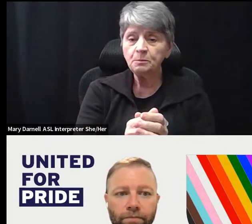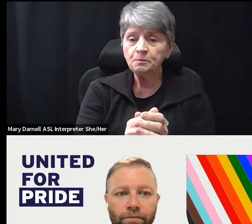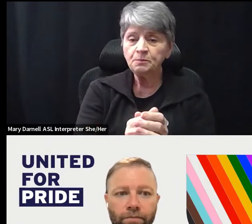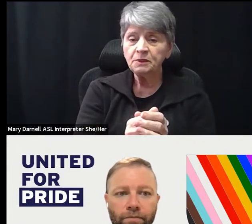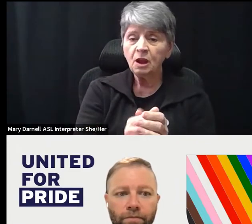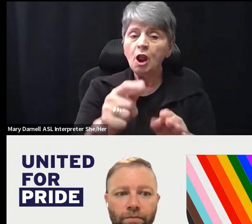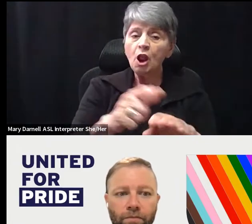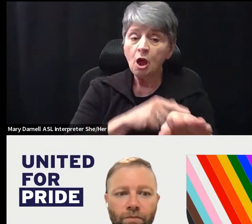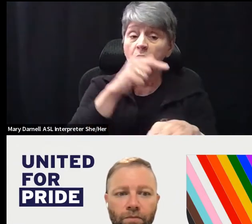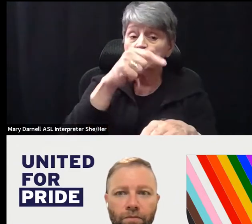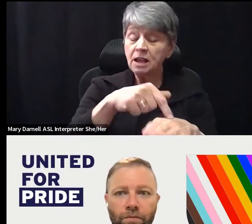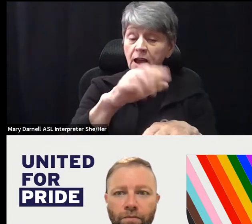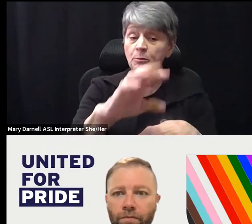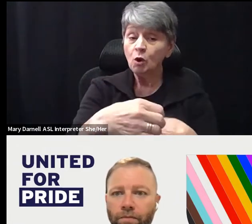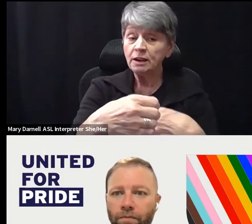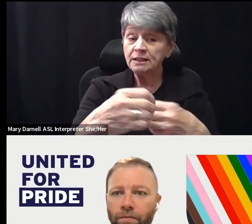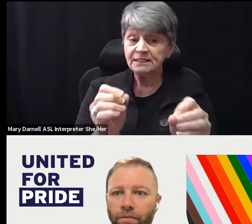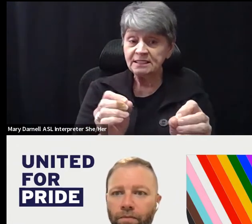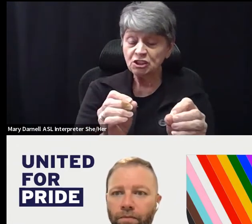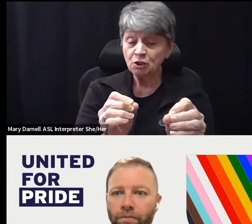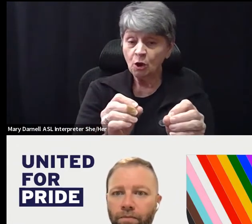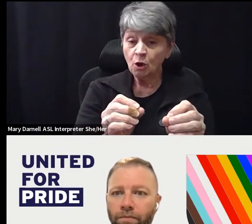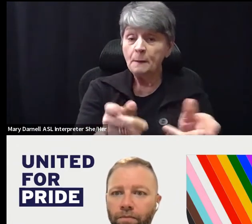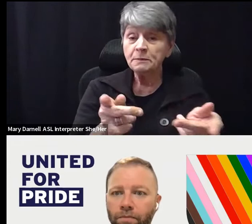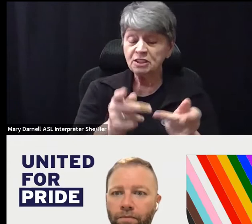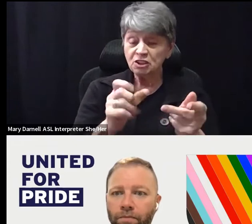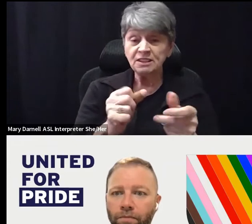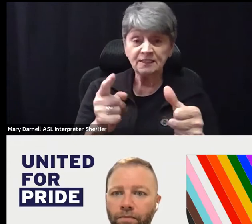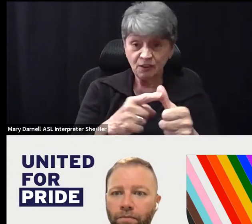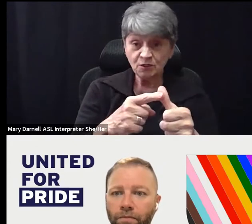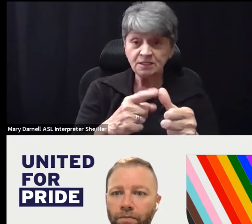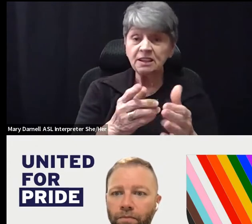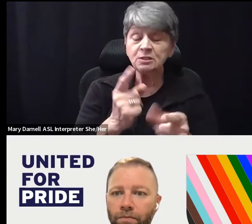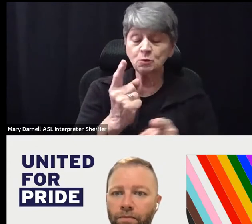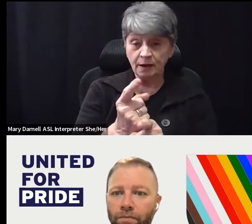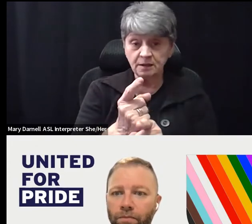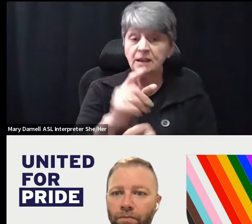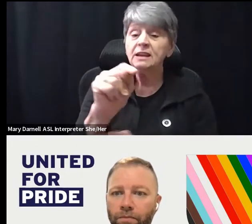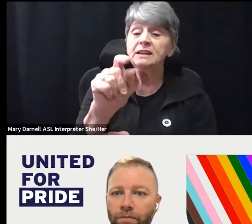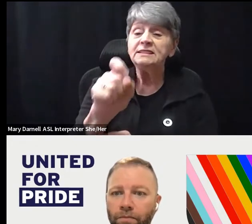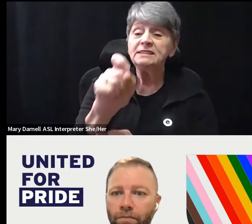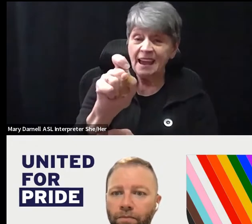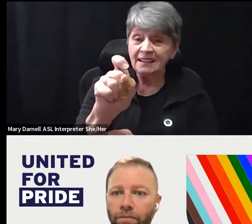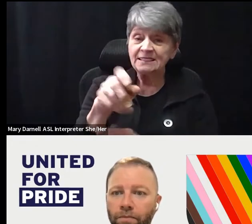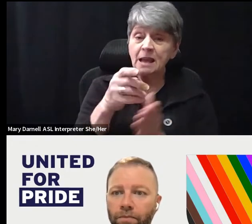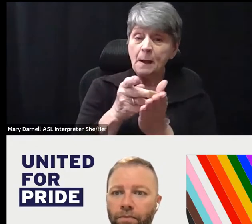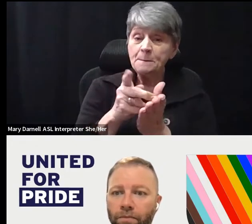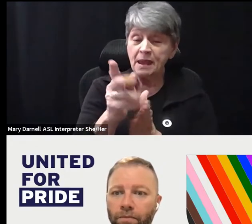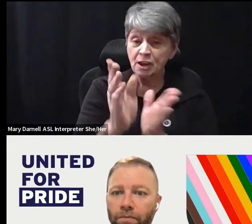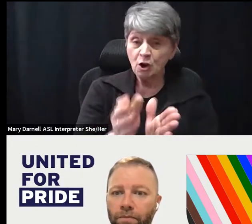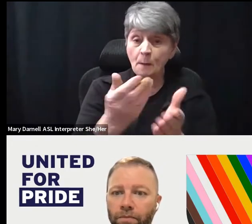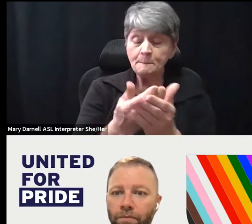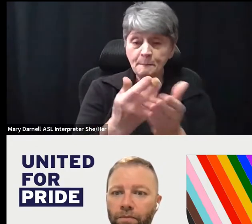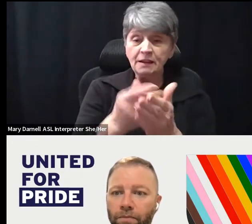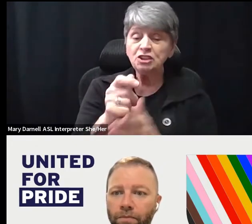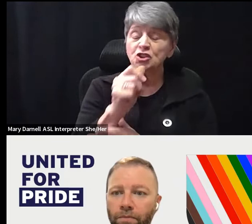longtime organizational position has been that the first option is the right one, that taxpayer money should not flow to religious institutions because, as